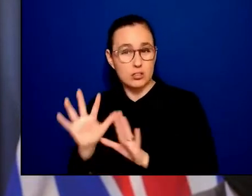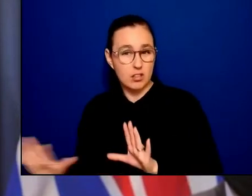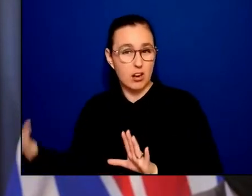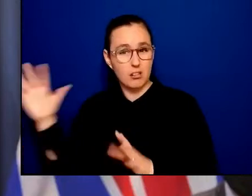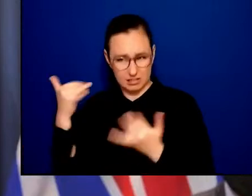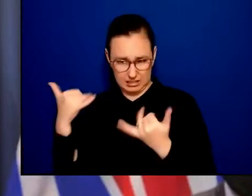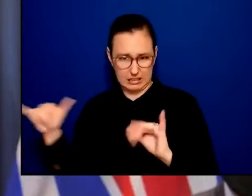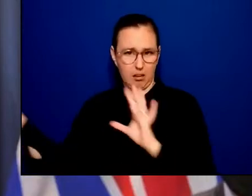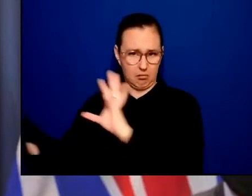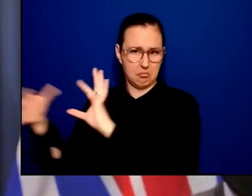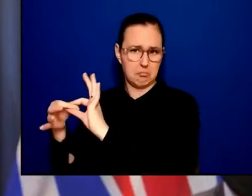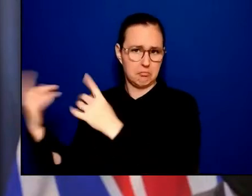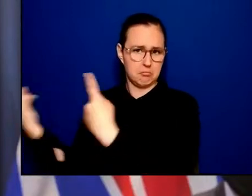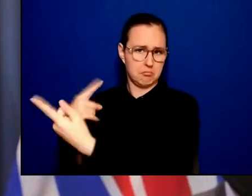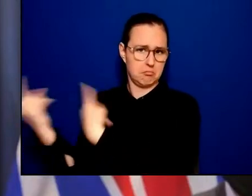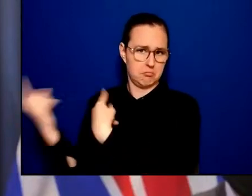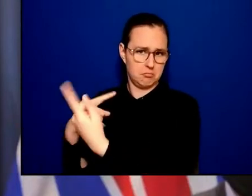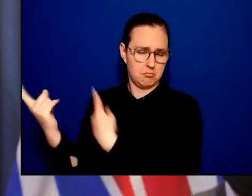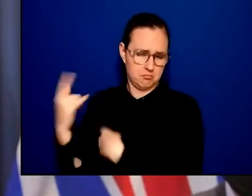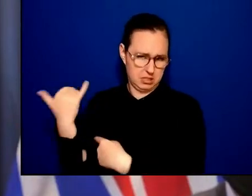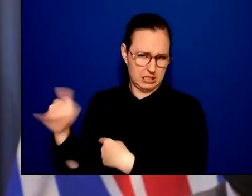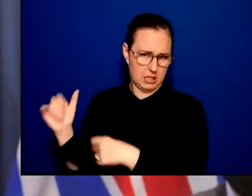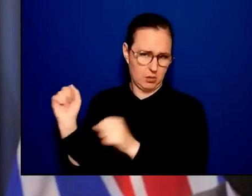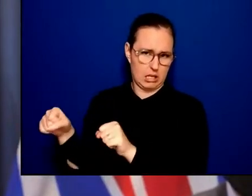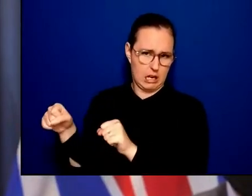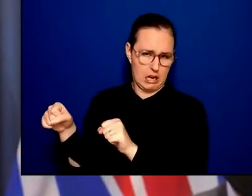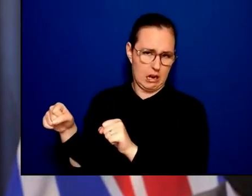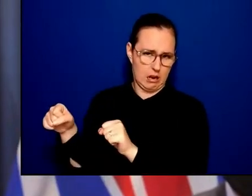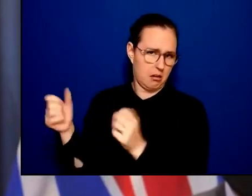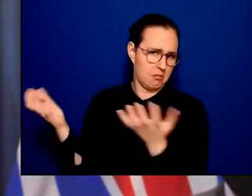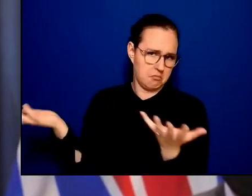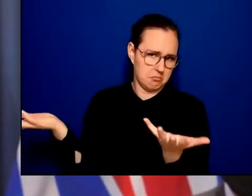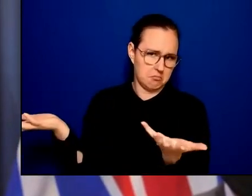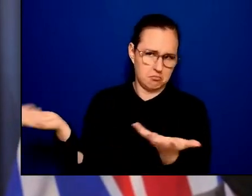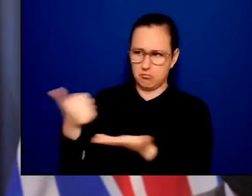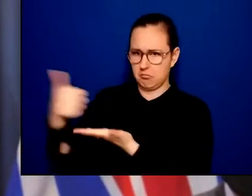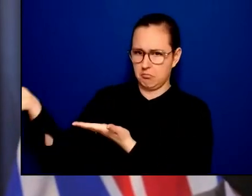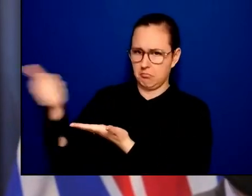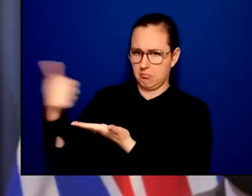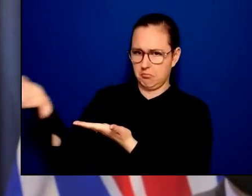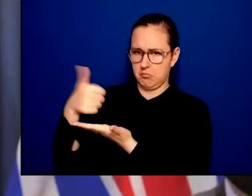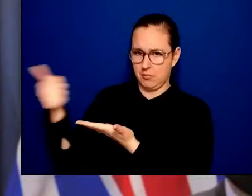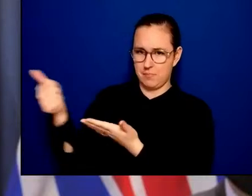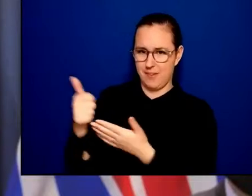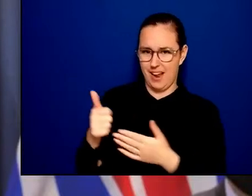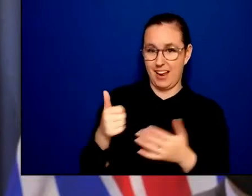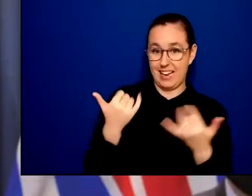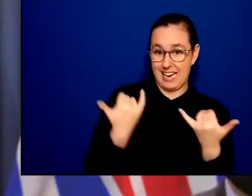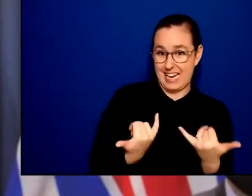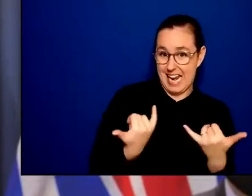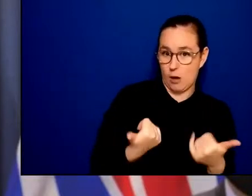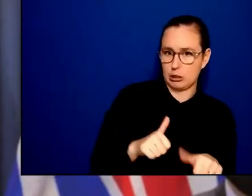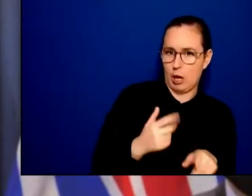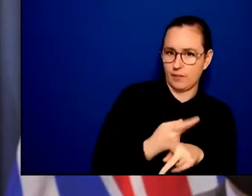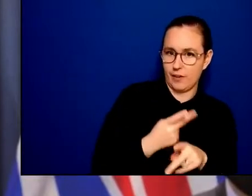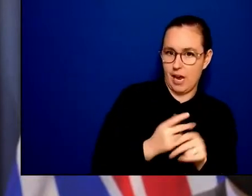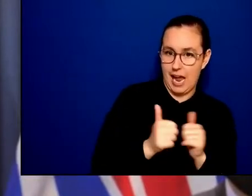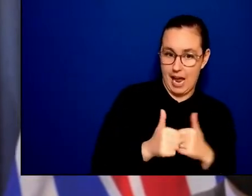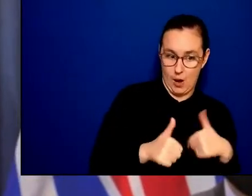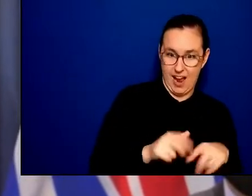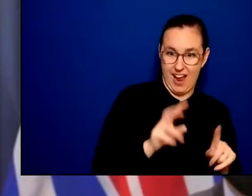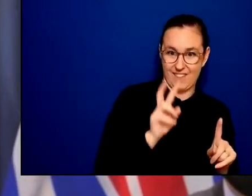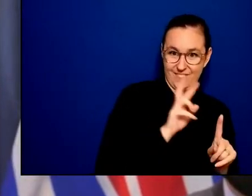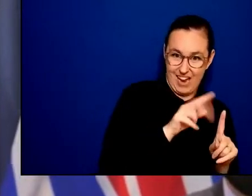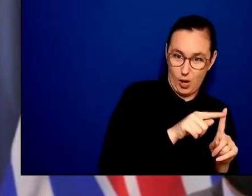operating. Transportation and highways, as you've heard, is working on how we can get goods flowing Vancouver up.